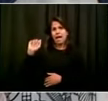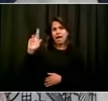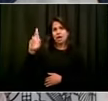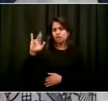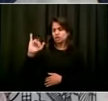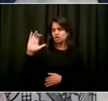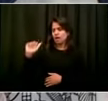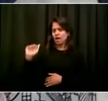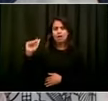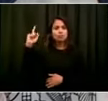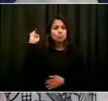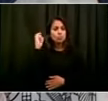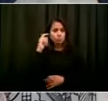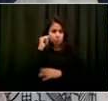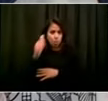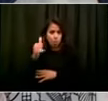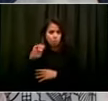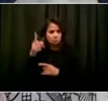Marcia?